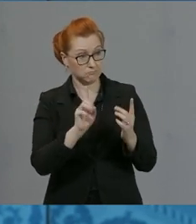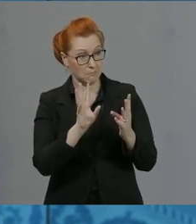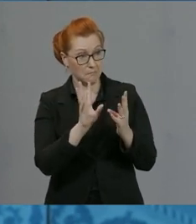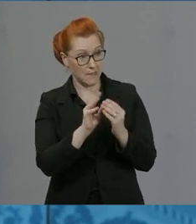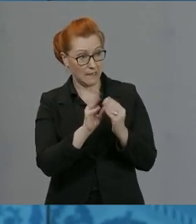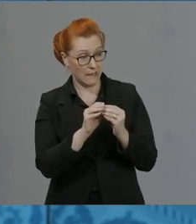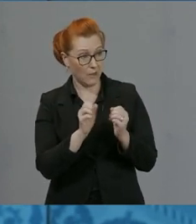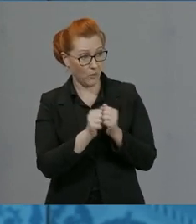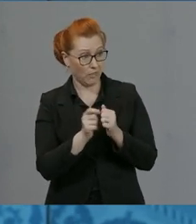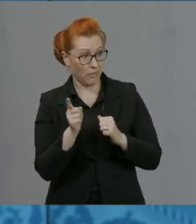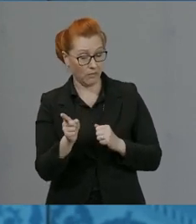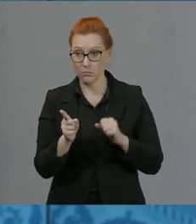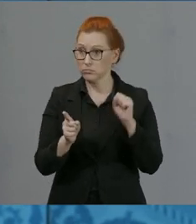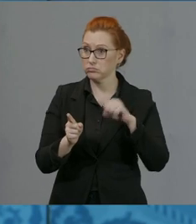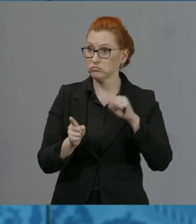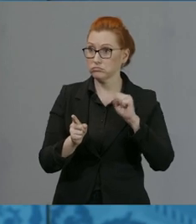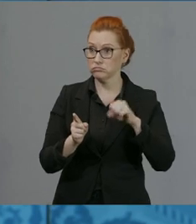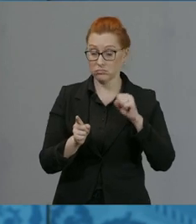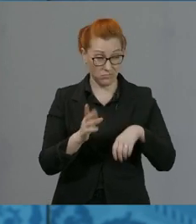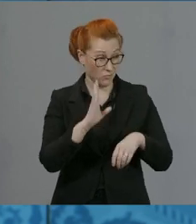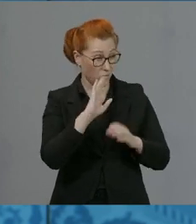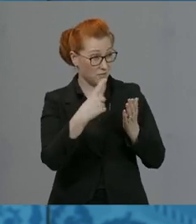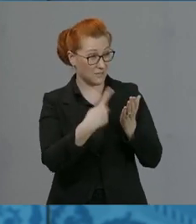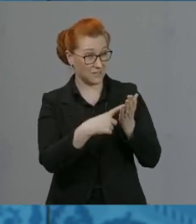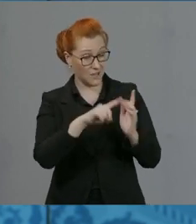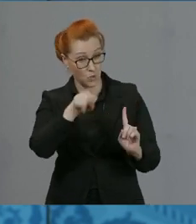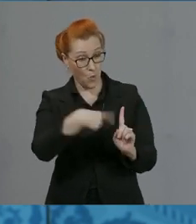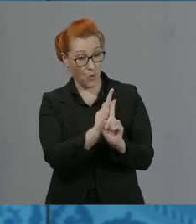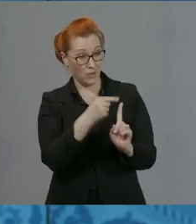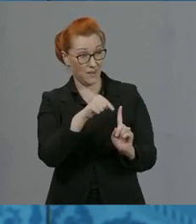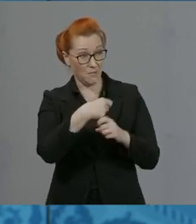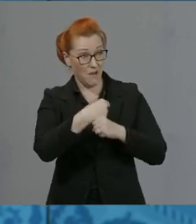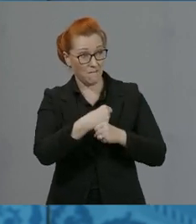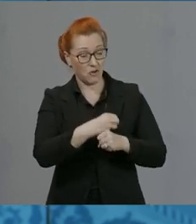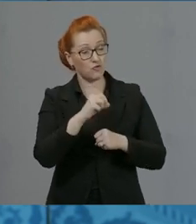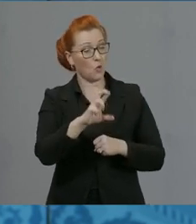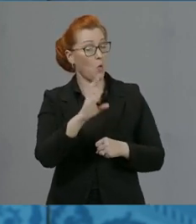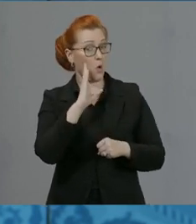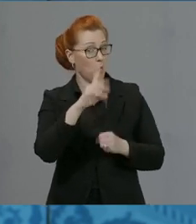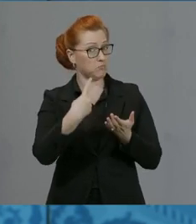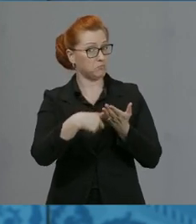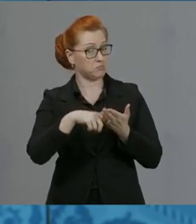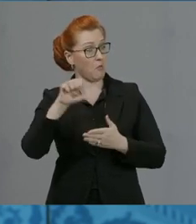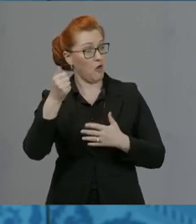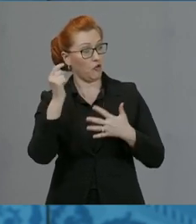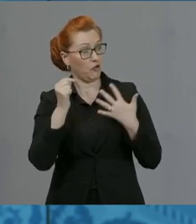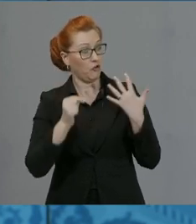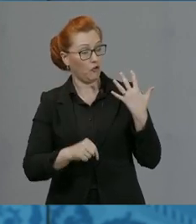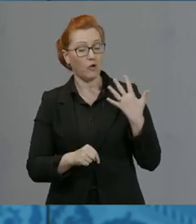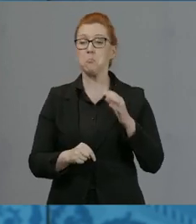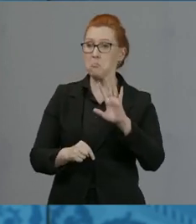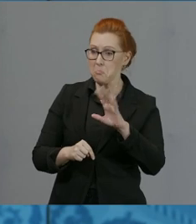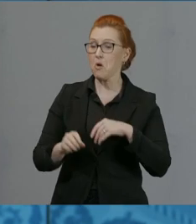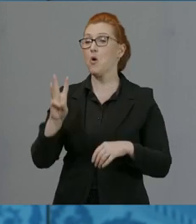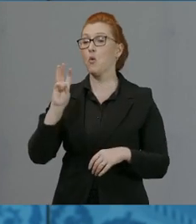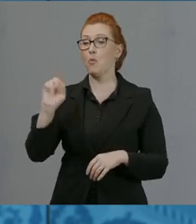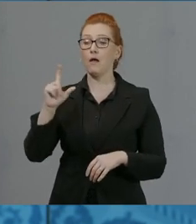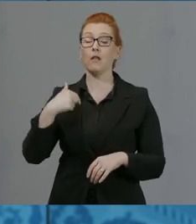is that what you guys will only be discussing? Any your thoughts about his visit, maybe? Well, I'm discussing with